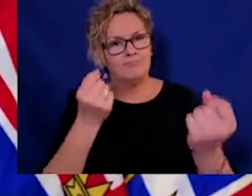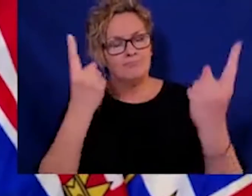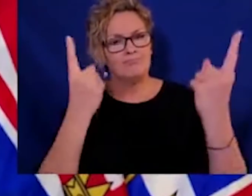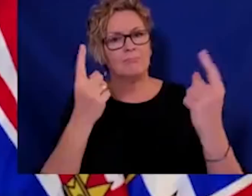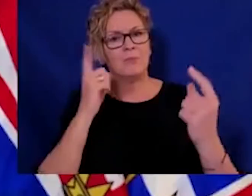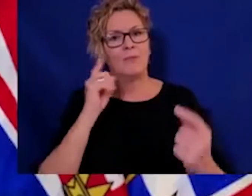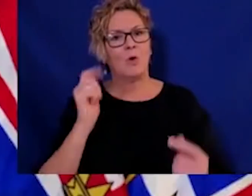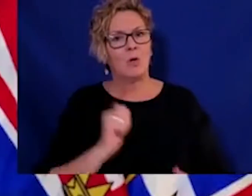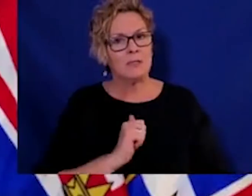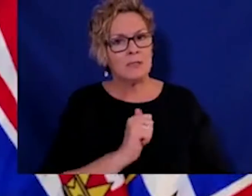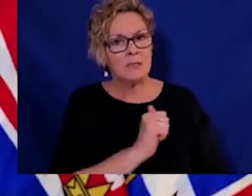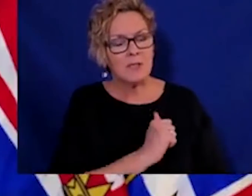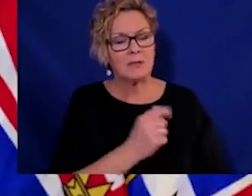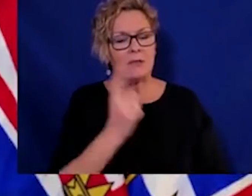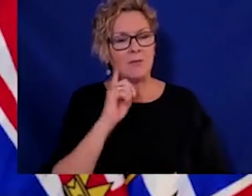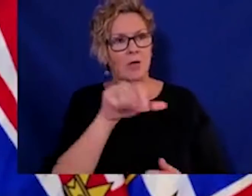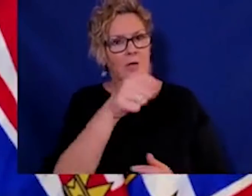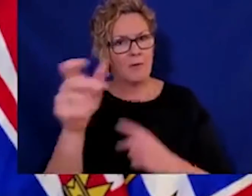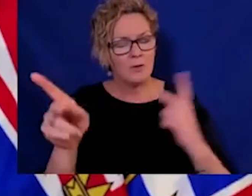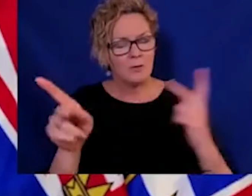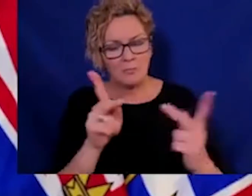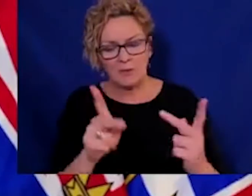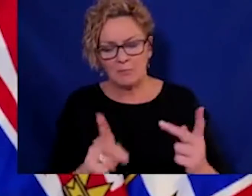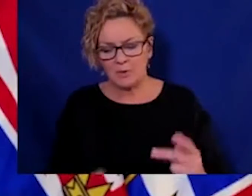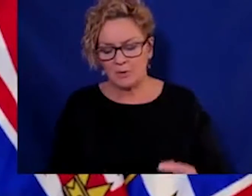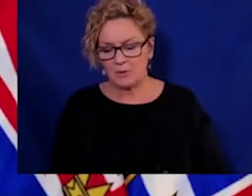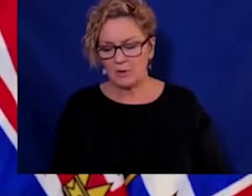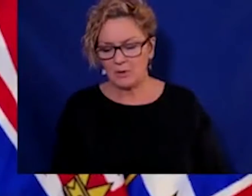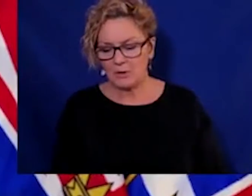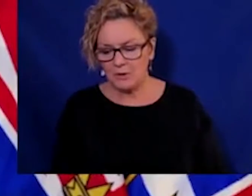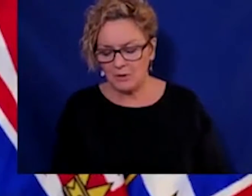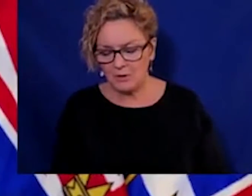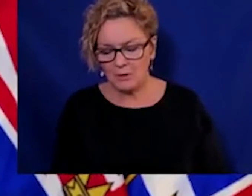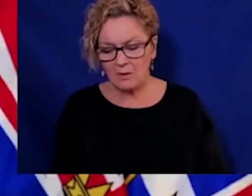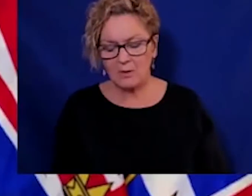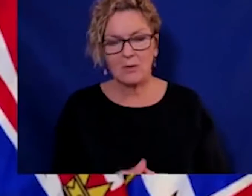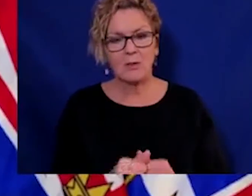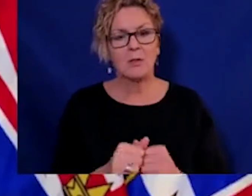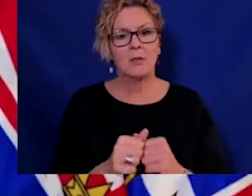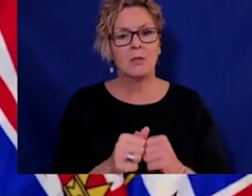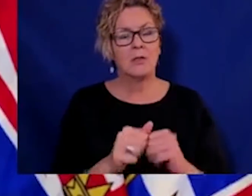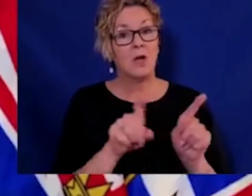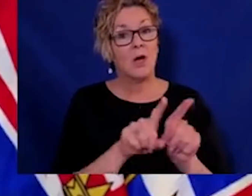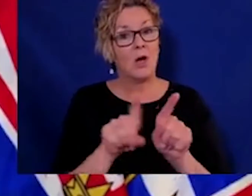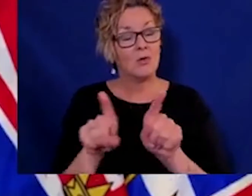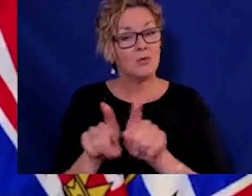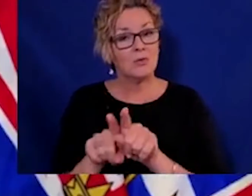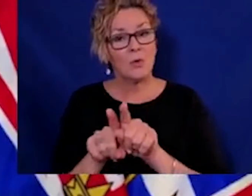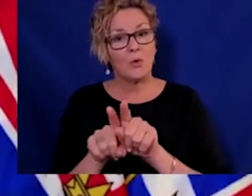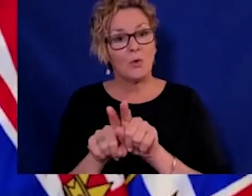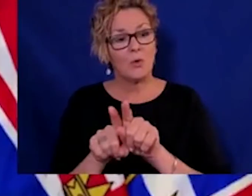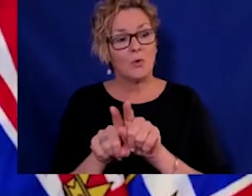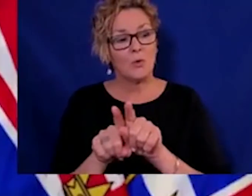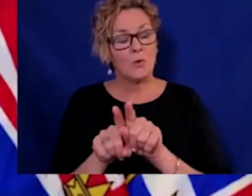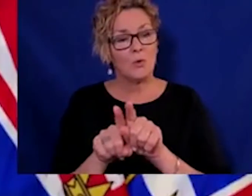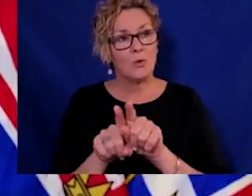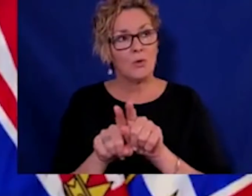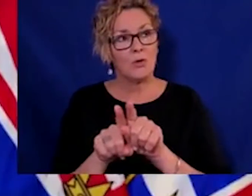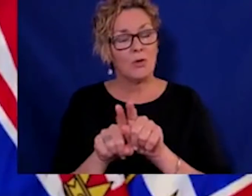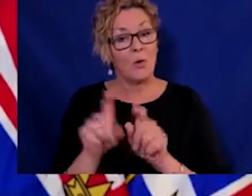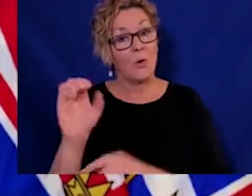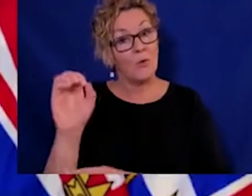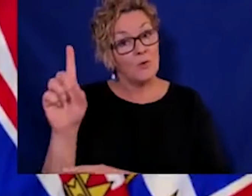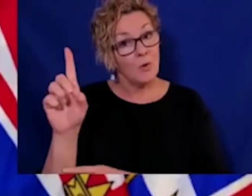the BC Coroner's Service released their monthly report on illicit drug overdose deaths. And once again,